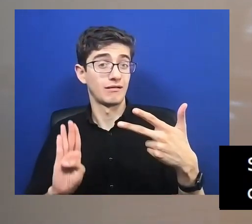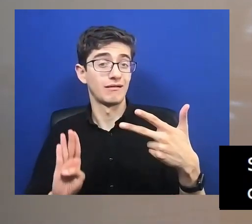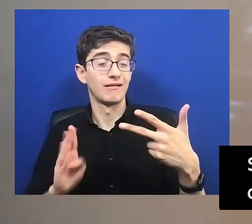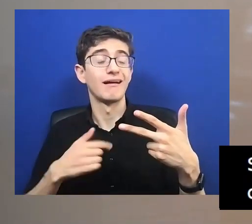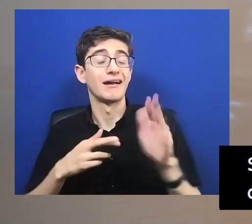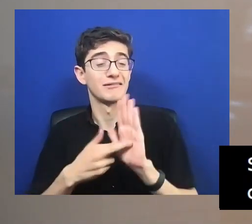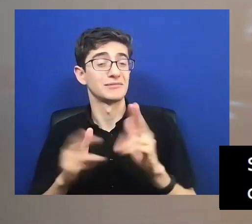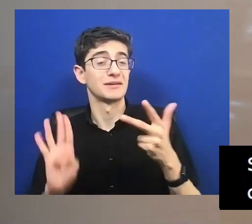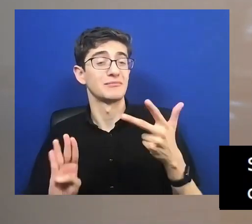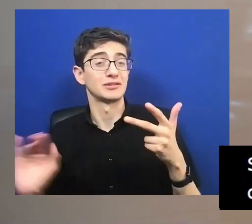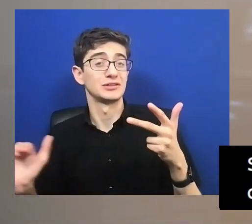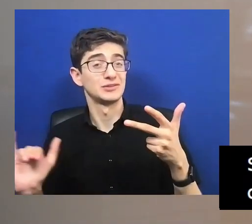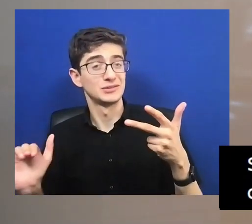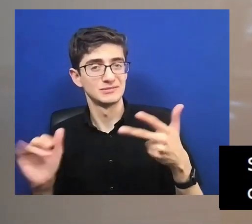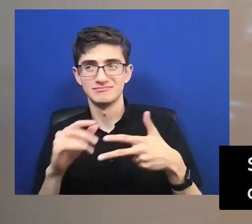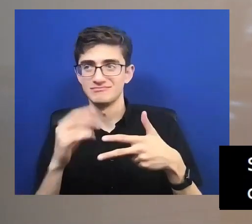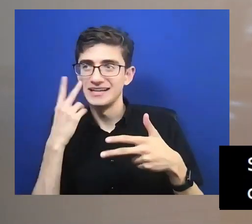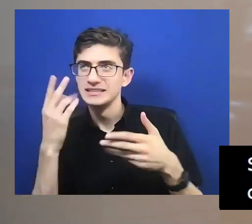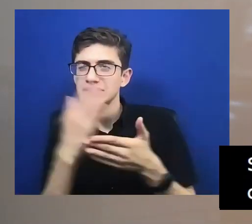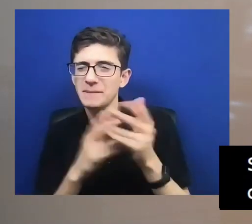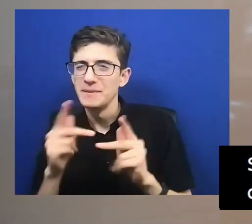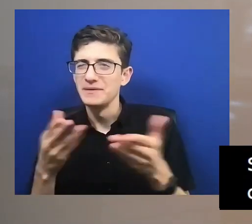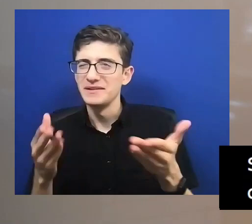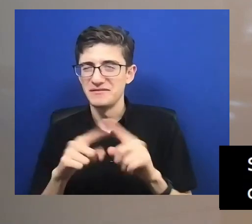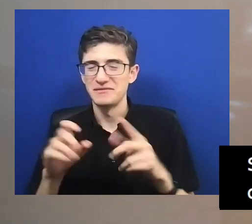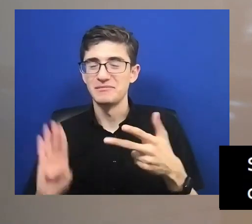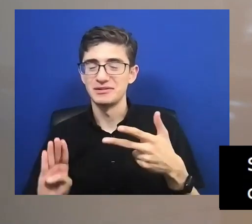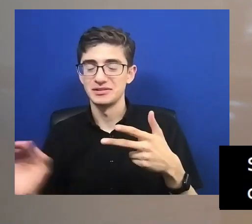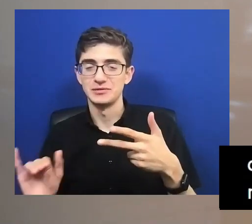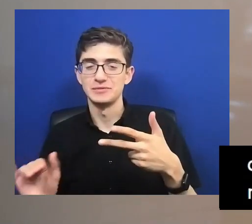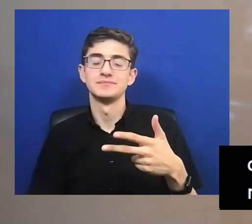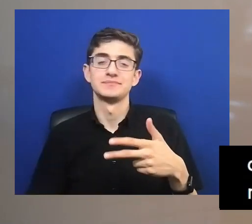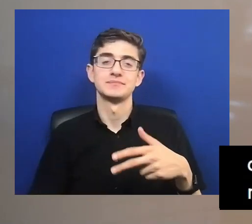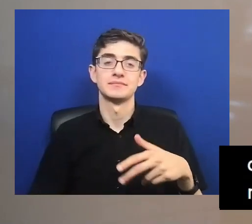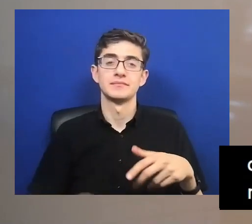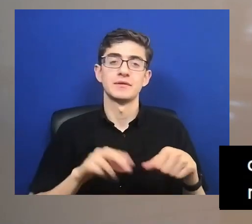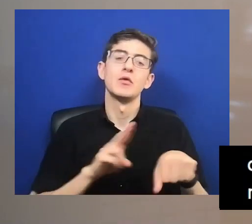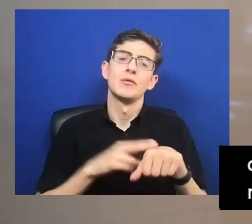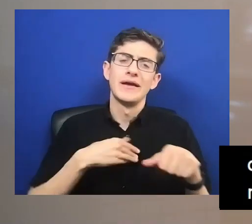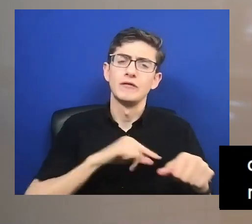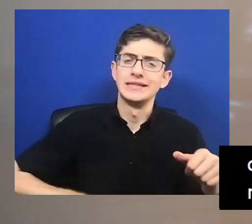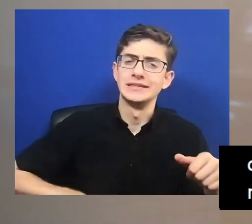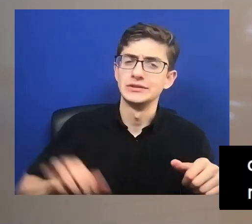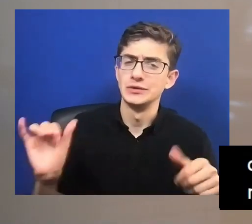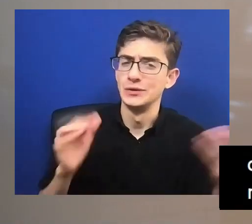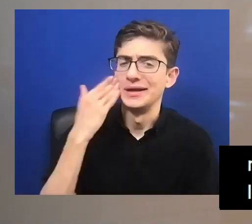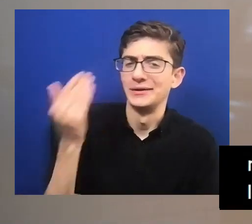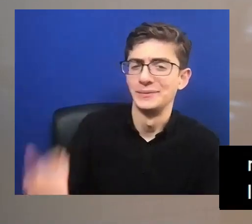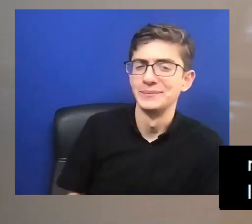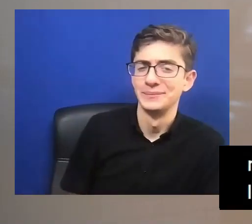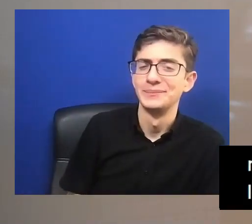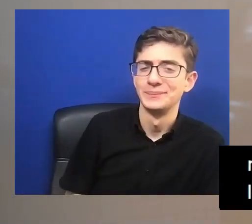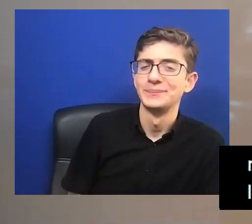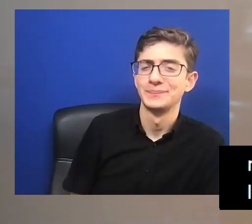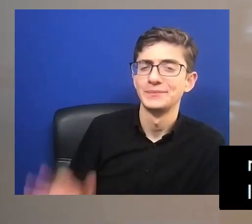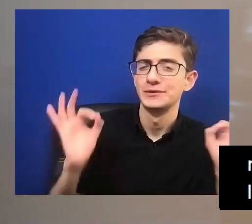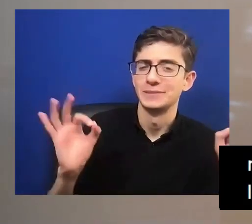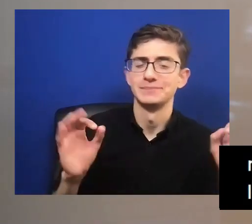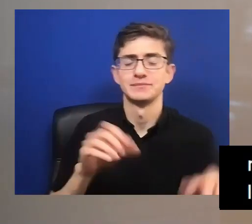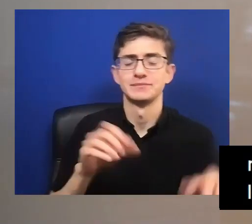Brooklyn. Okay, that's pretty good. And then, of course, we had Queens. I heard some Queens love. That's Amazing.